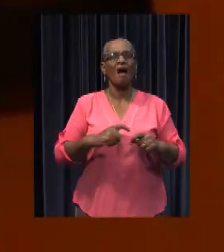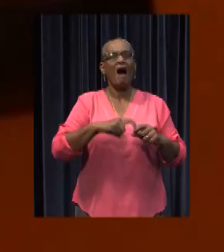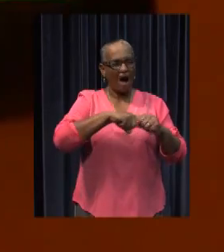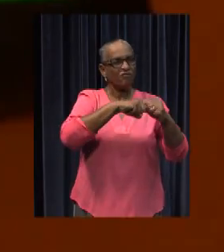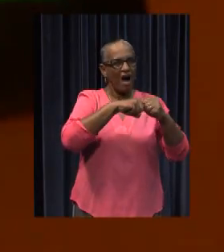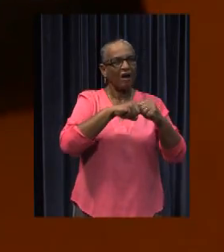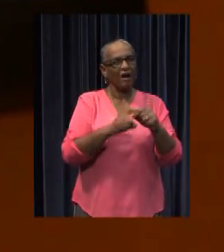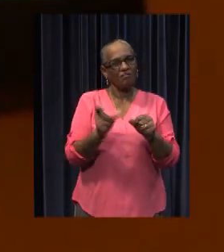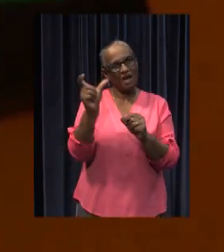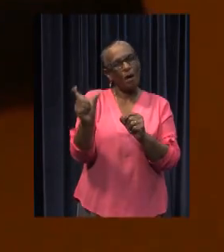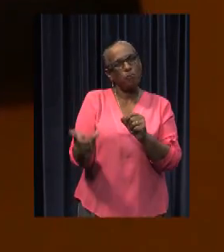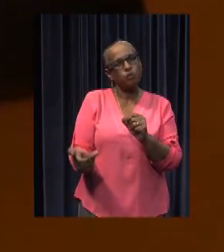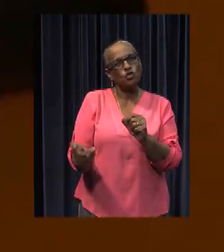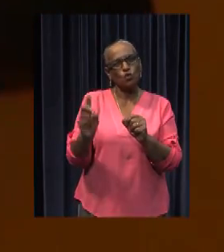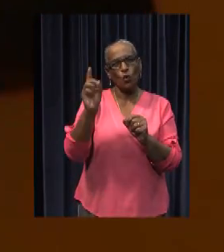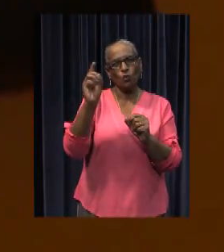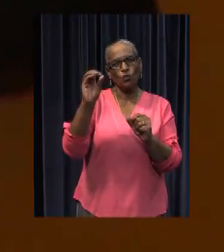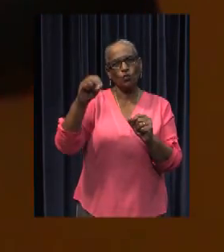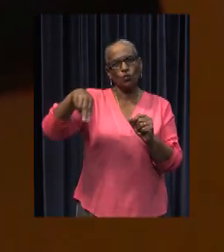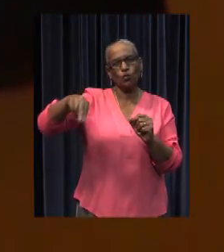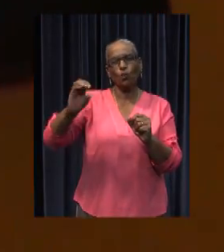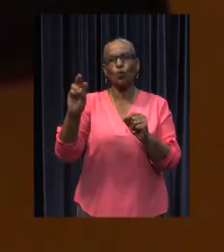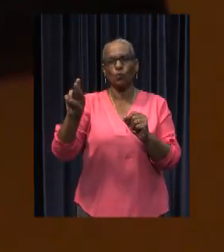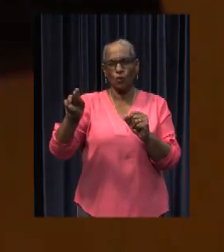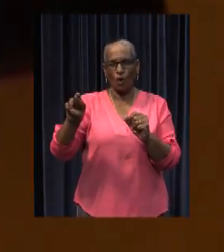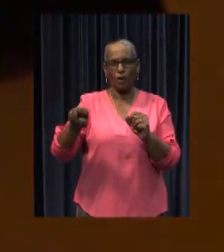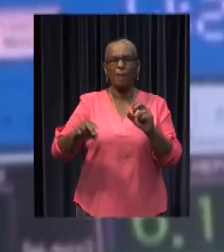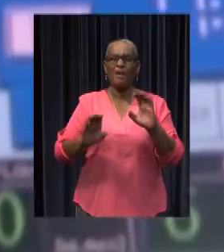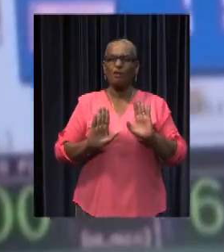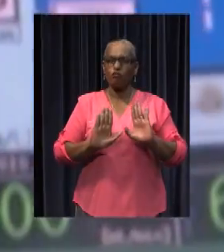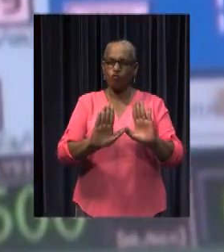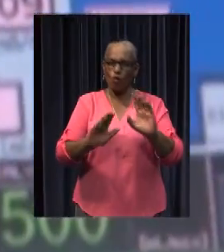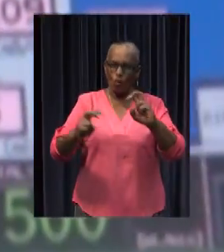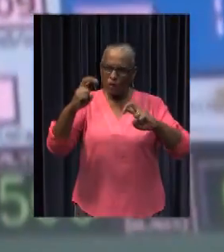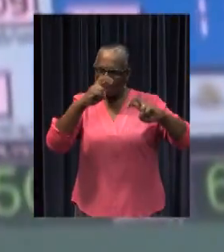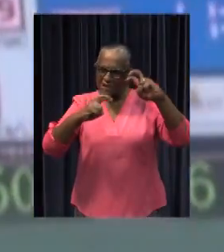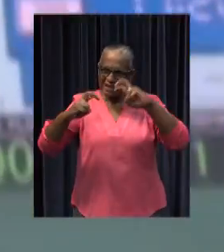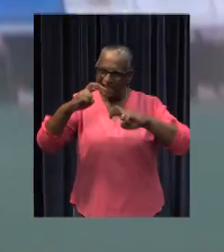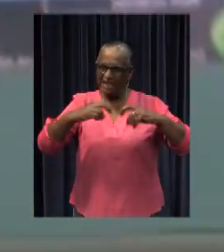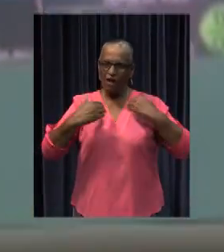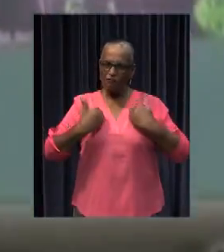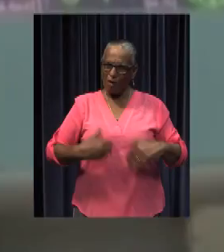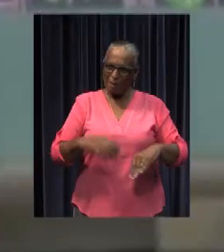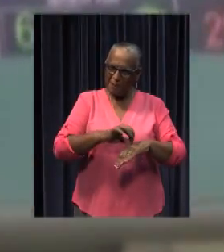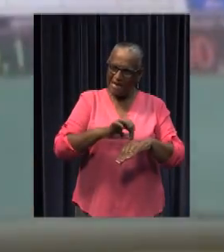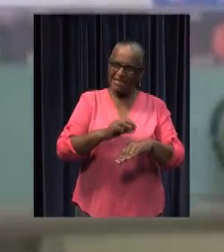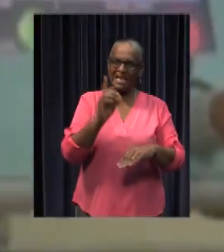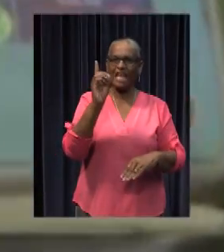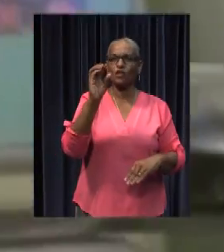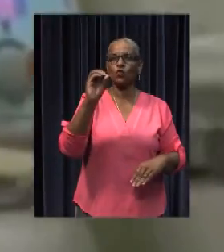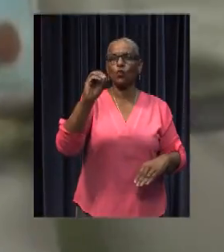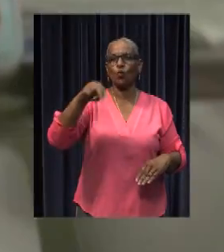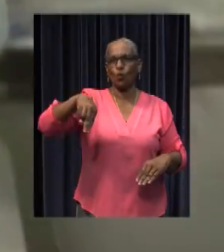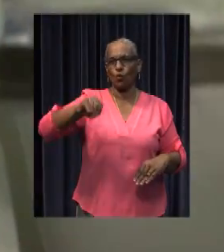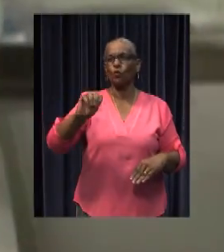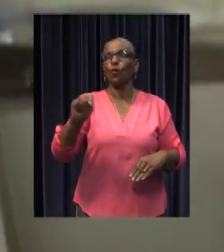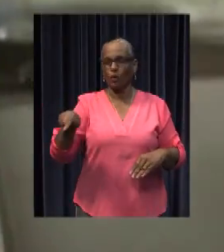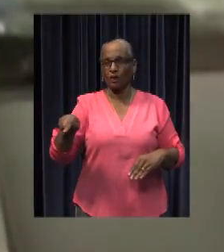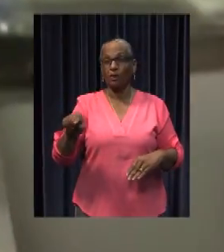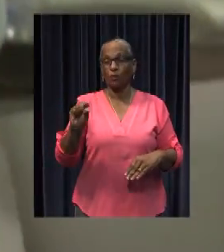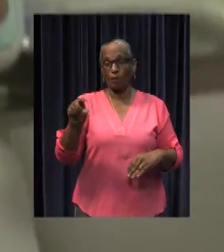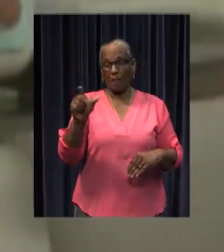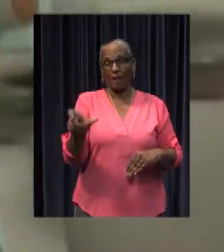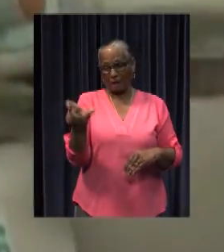dialysis patient depends on a donor. Last month, the committee started a pre-screening process for